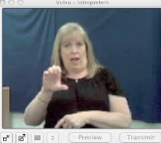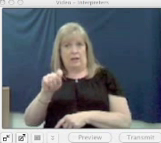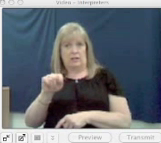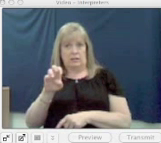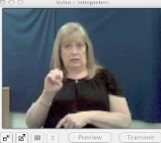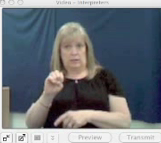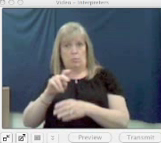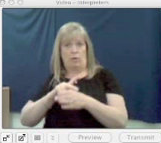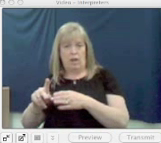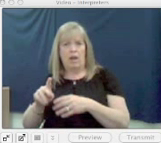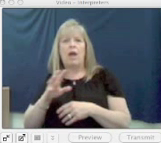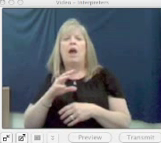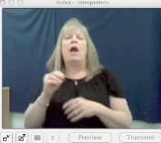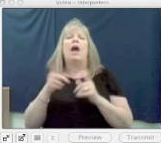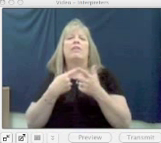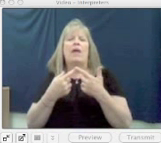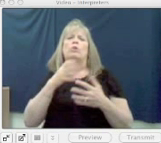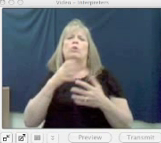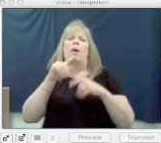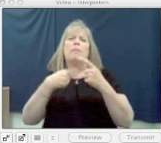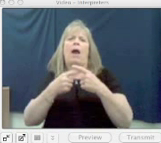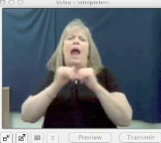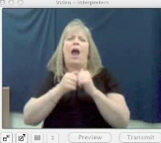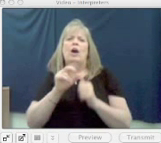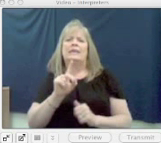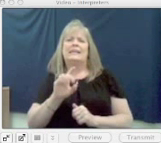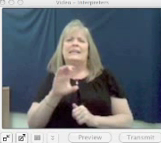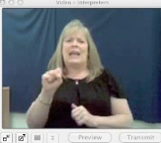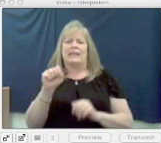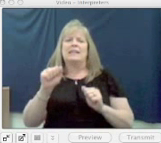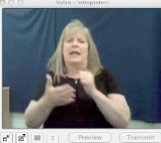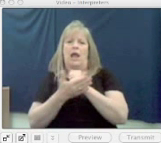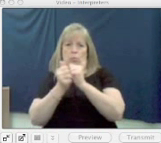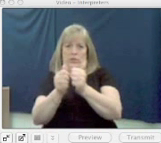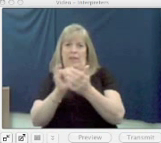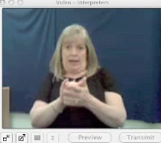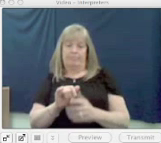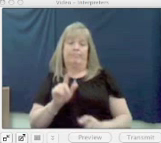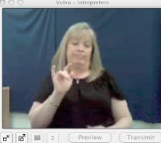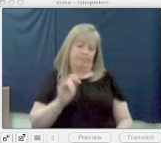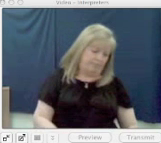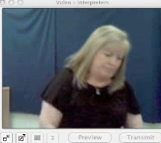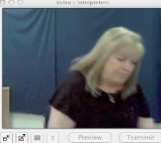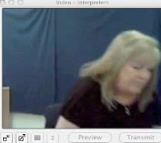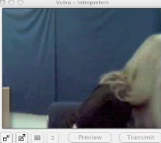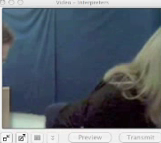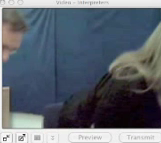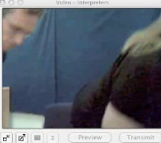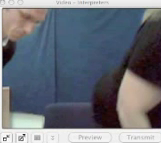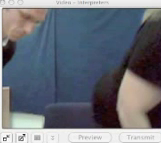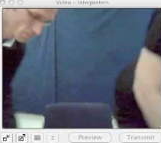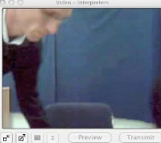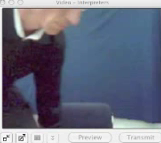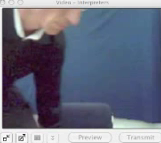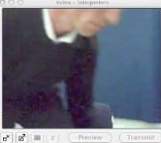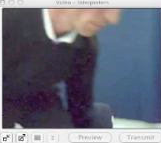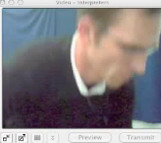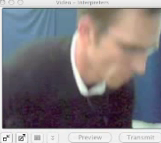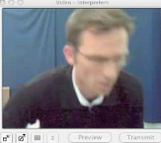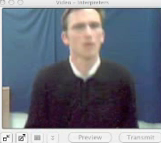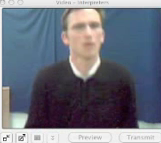And then I'm going to talk about how DCS can be helpful in that. Now, part of the benefits, well, I guess not the benefit,